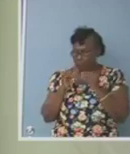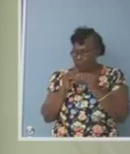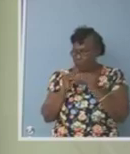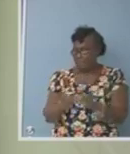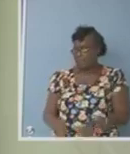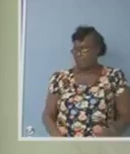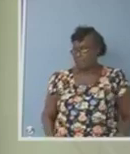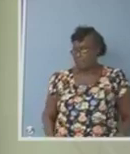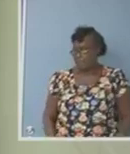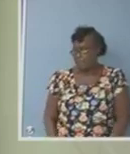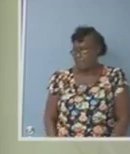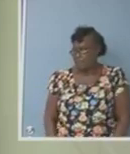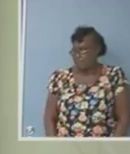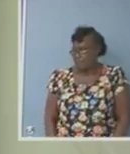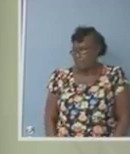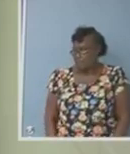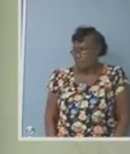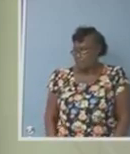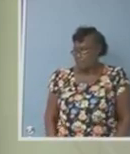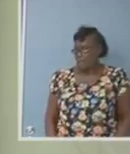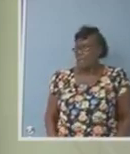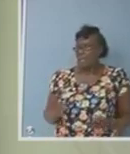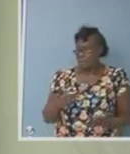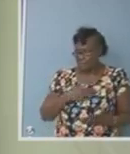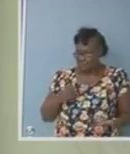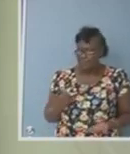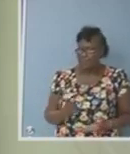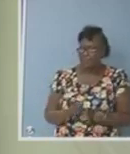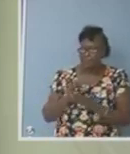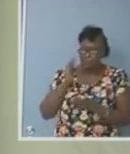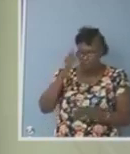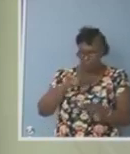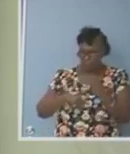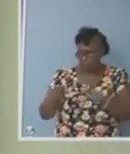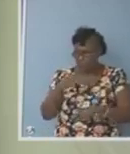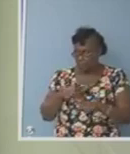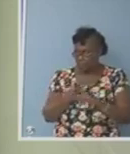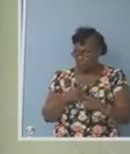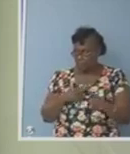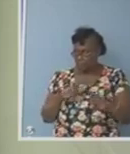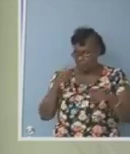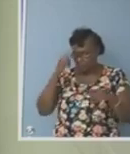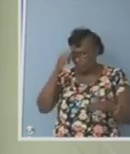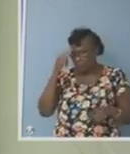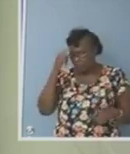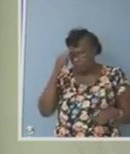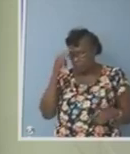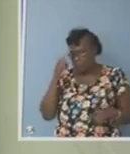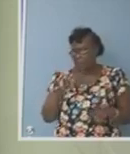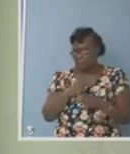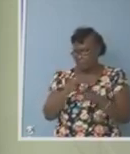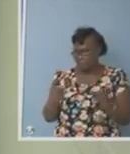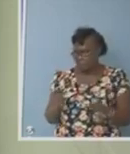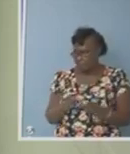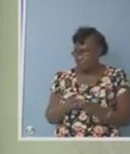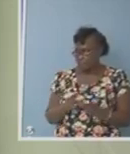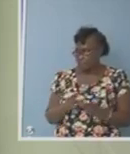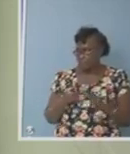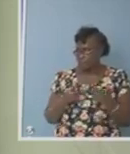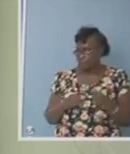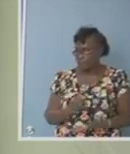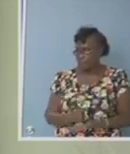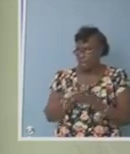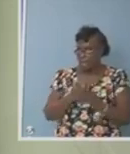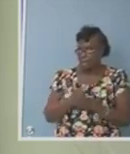we anticipate that additional support will come from central government as we put in place the necessary measures to treat with